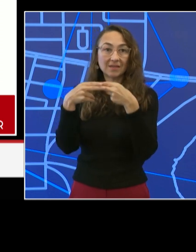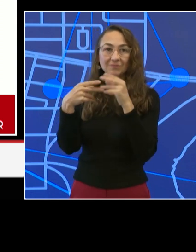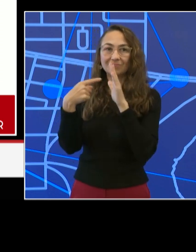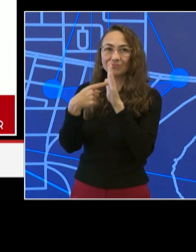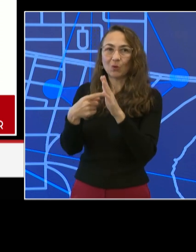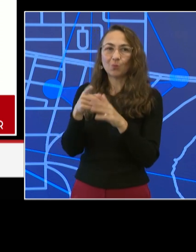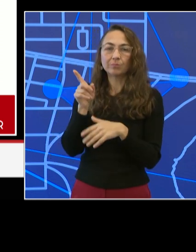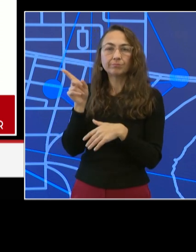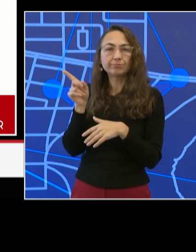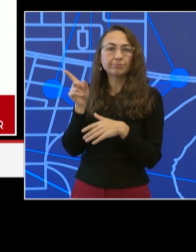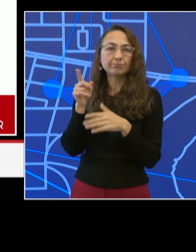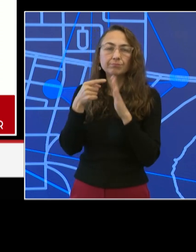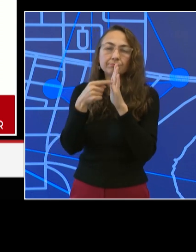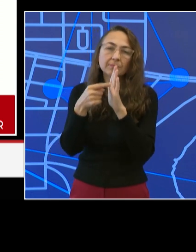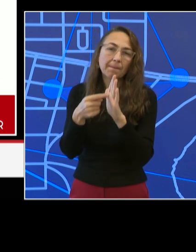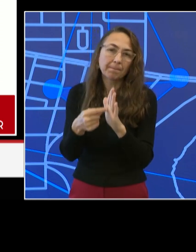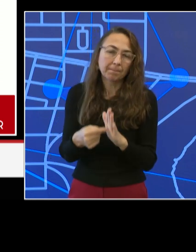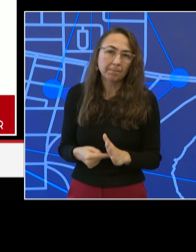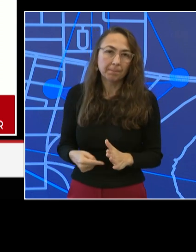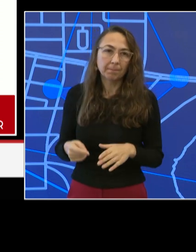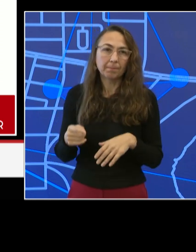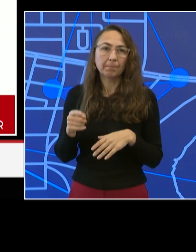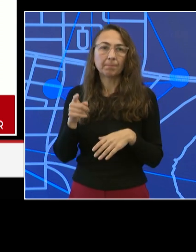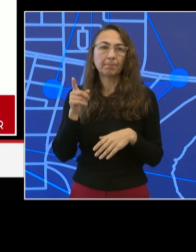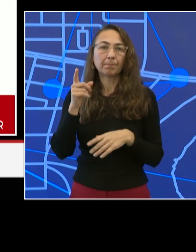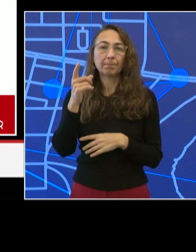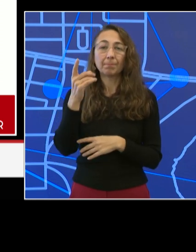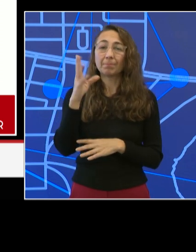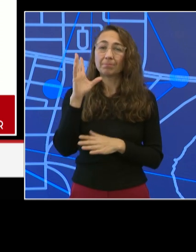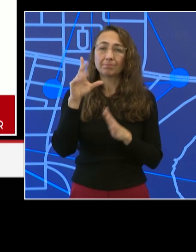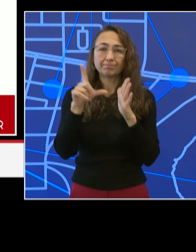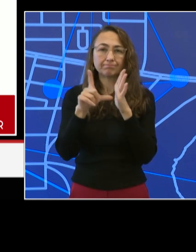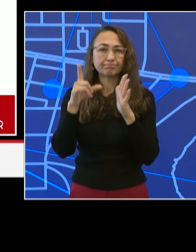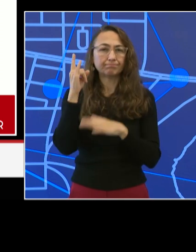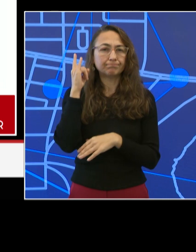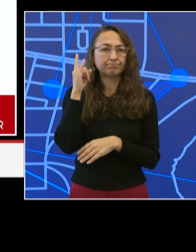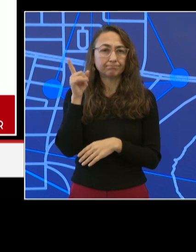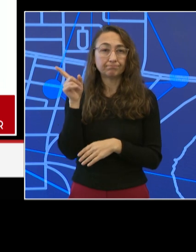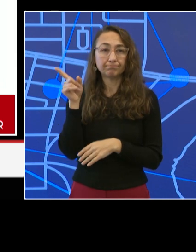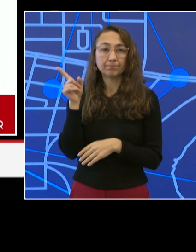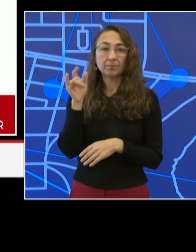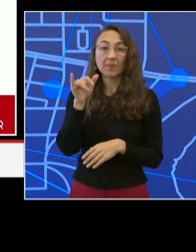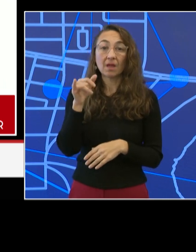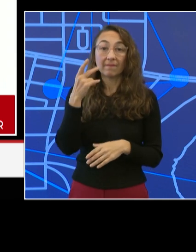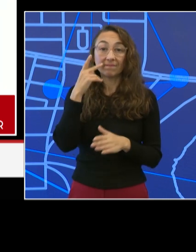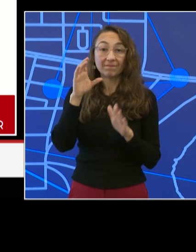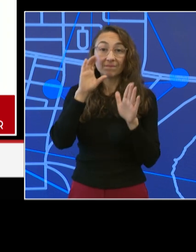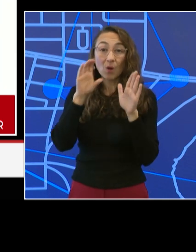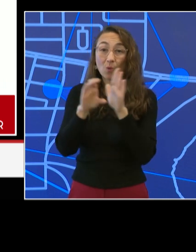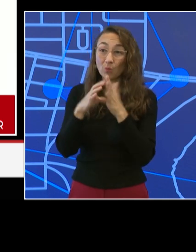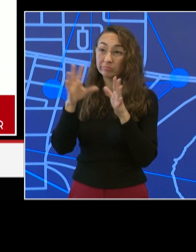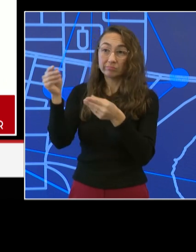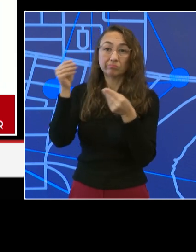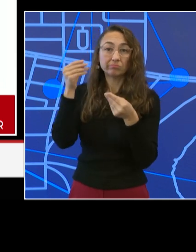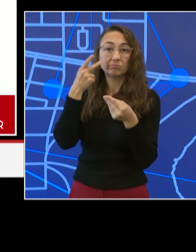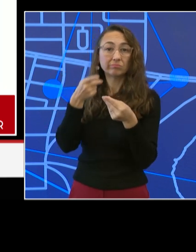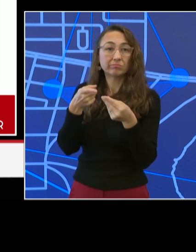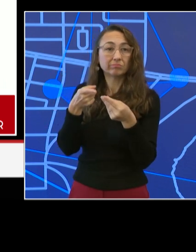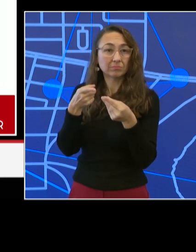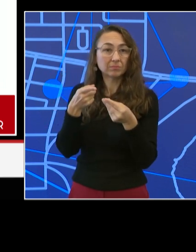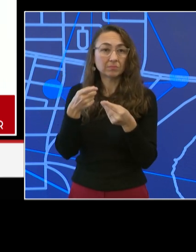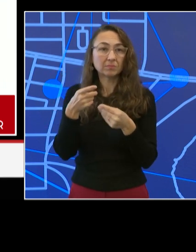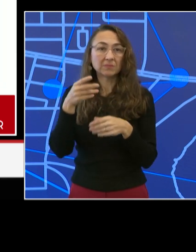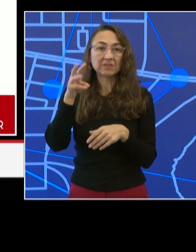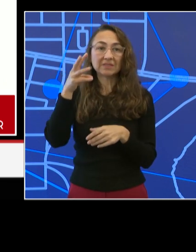out images within an incident, within minutes of an incident occurring. In one shooting in our 6th district this summer, we pushed